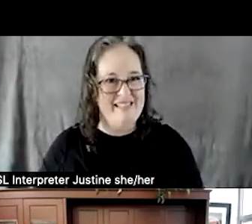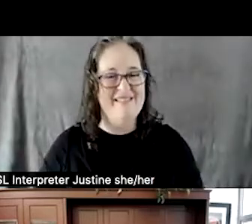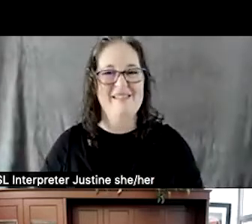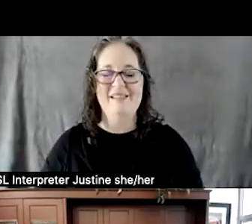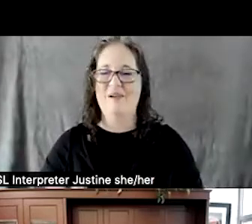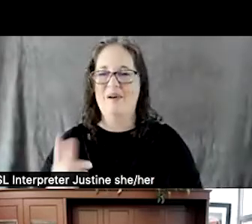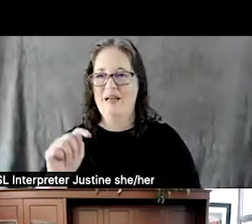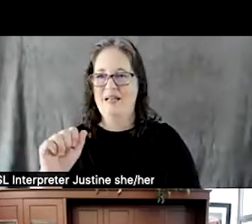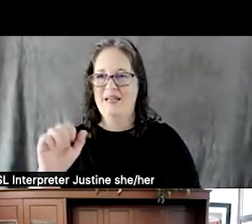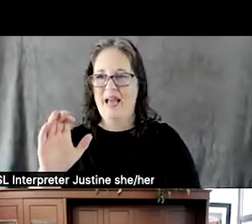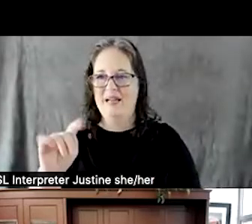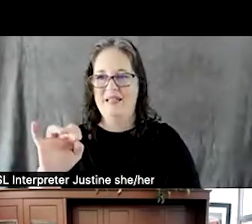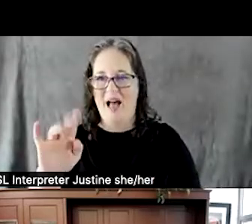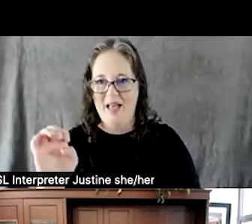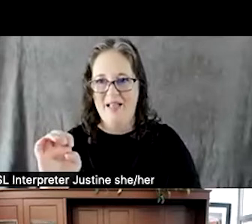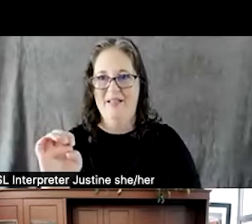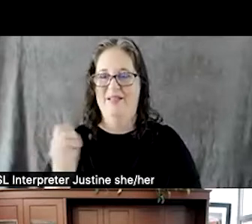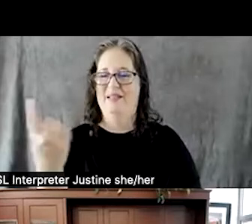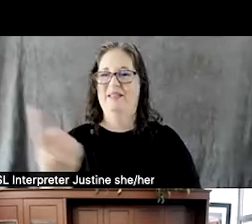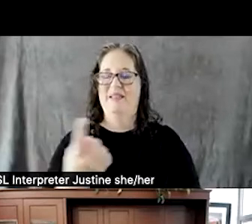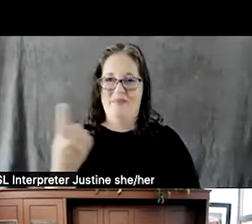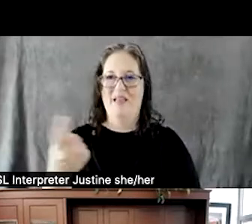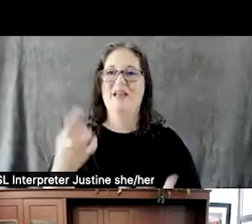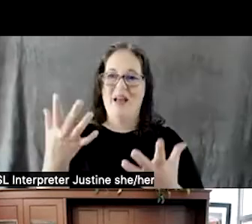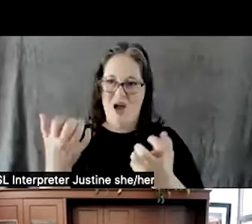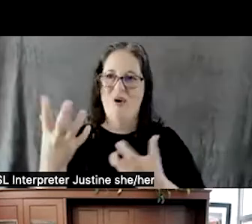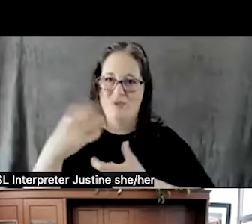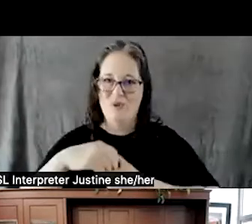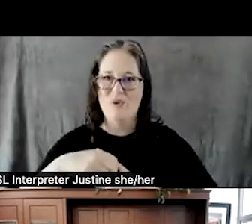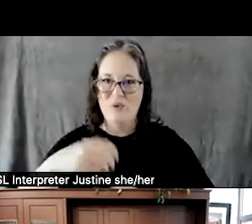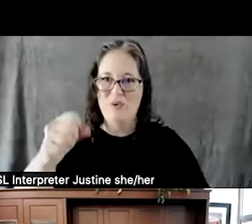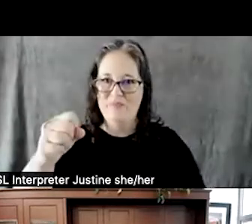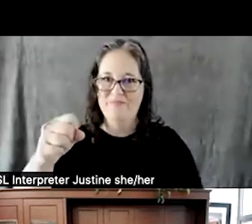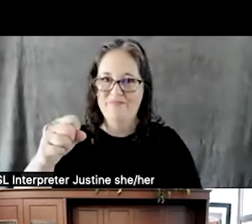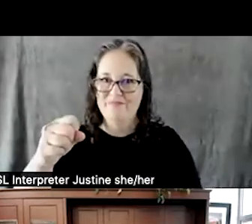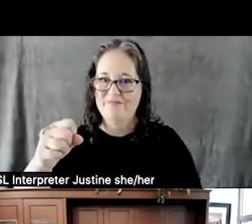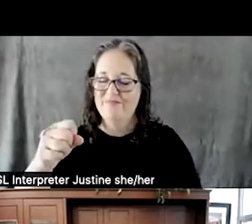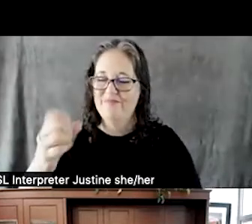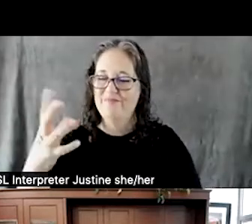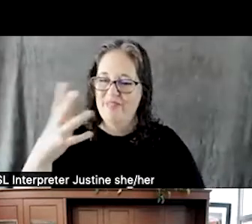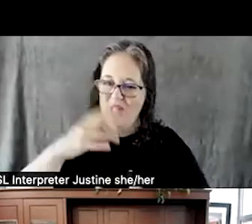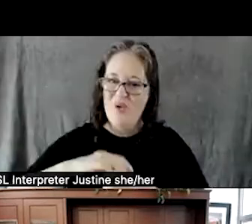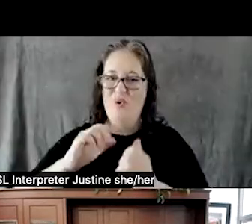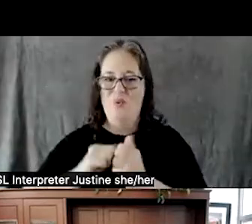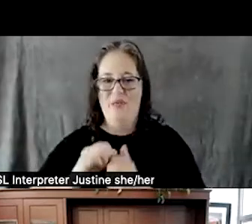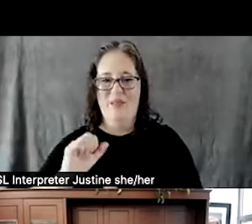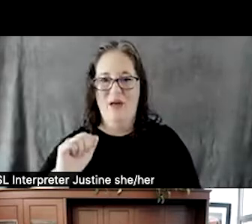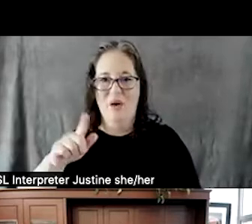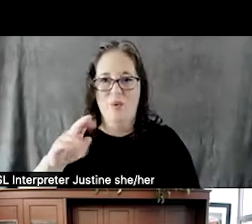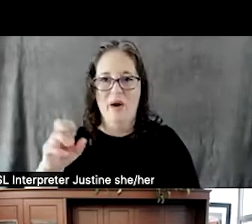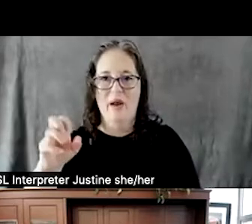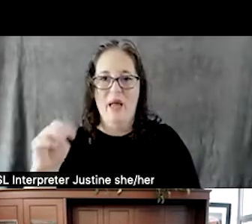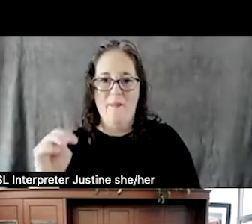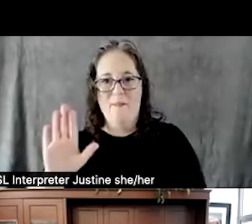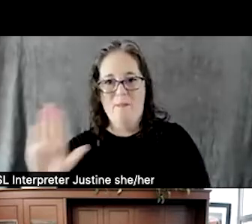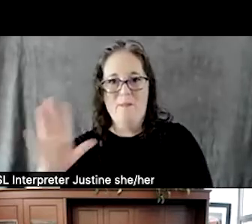tactiles is something I definitely want to include as part of the aquarium experience. And Moira,